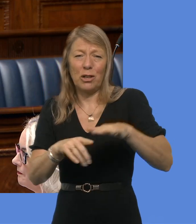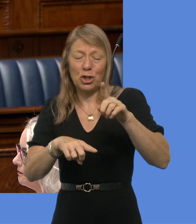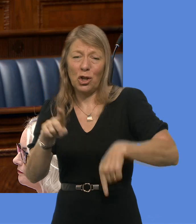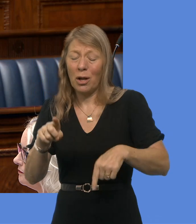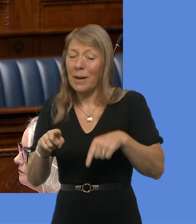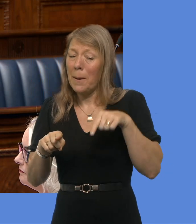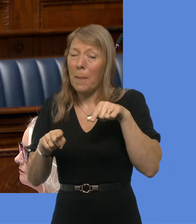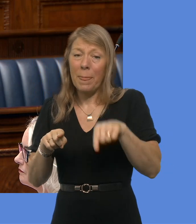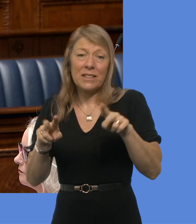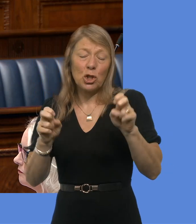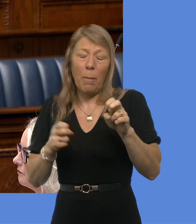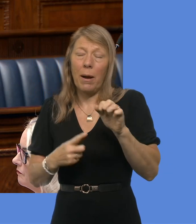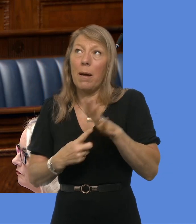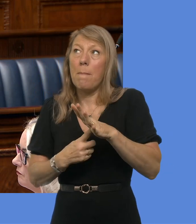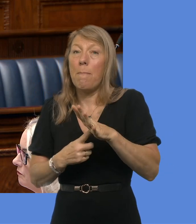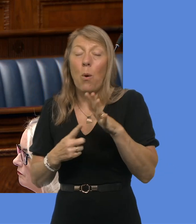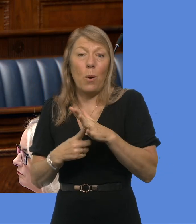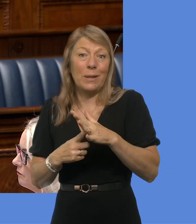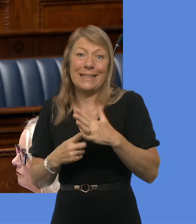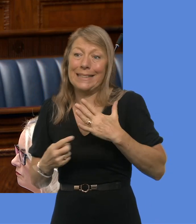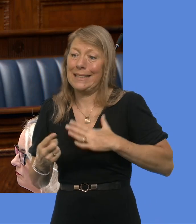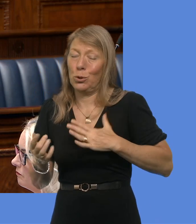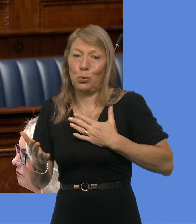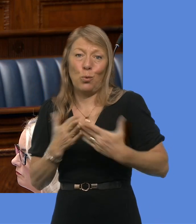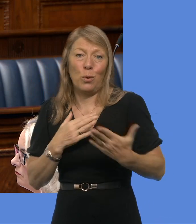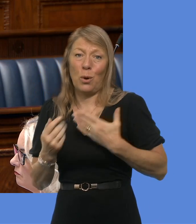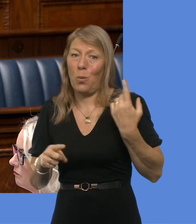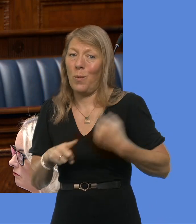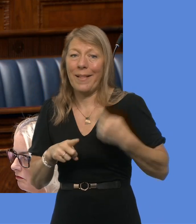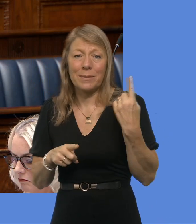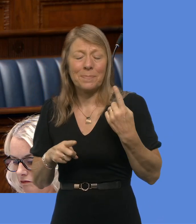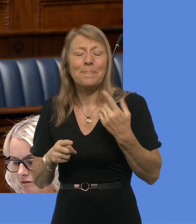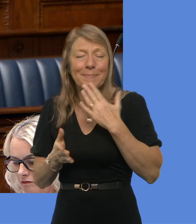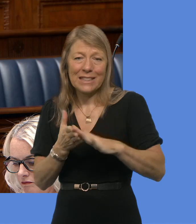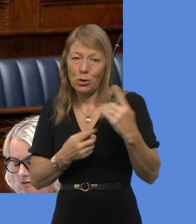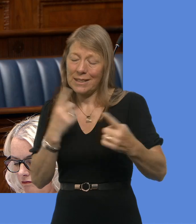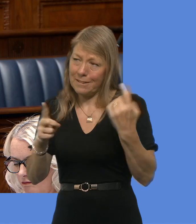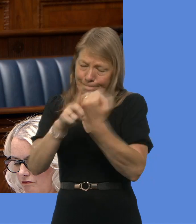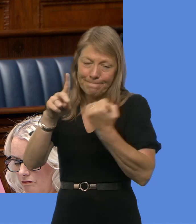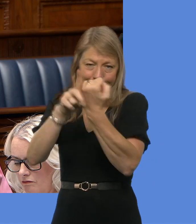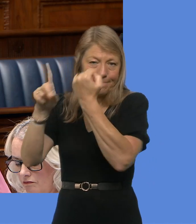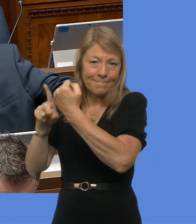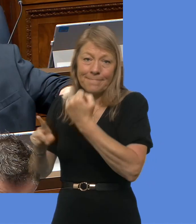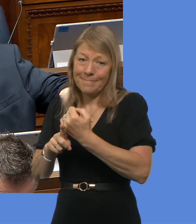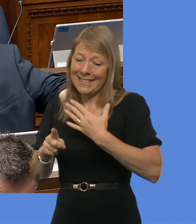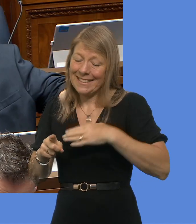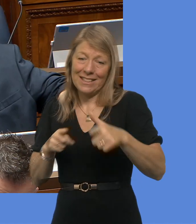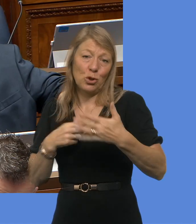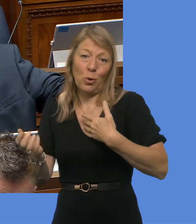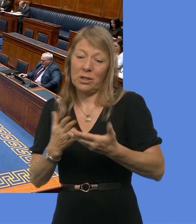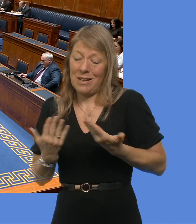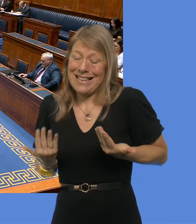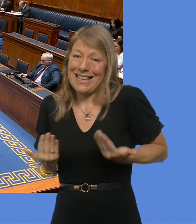issue, and I hope that everybody will raise this at every opportunity that they have. We need a resolution, and we need it now. Philip McGuigan.